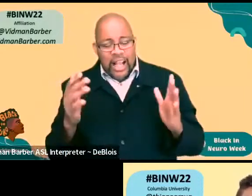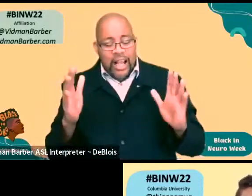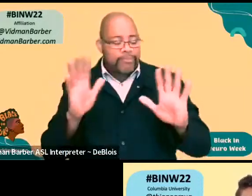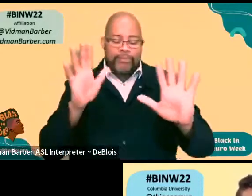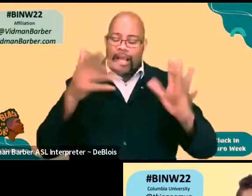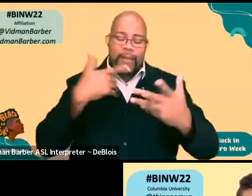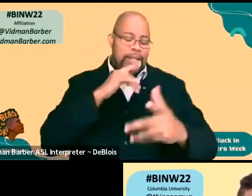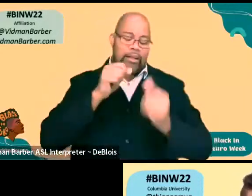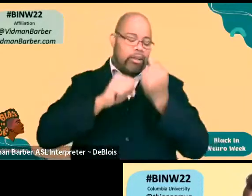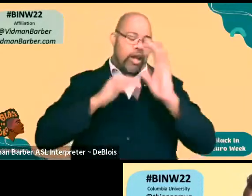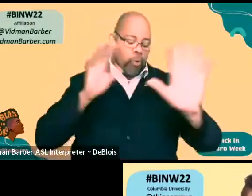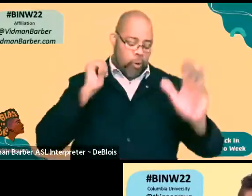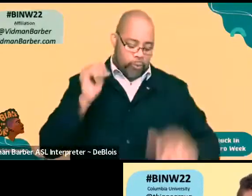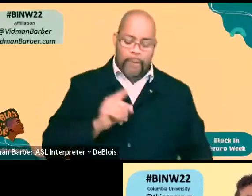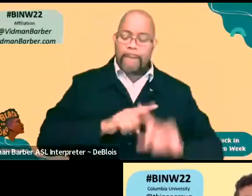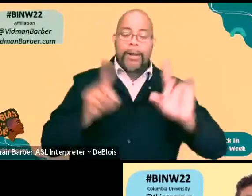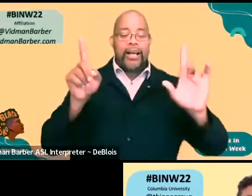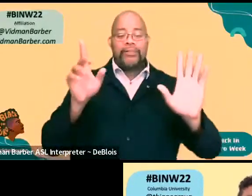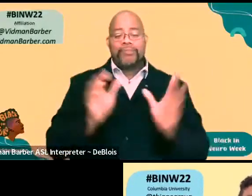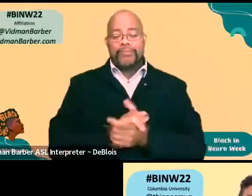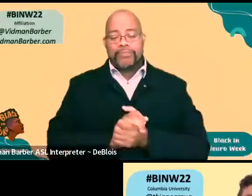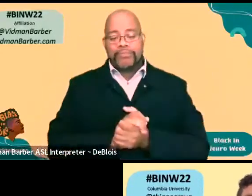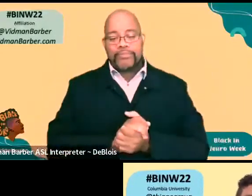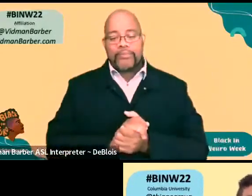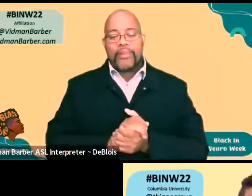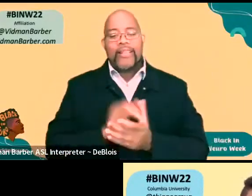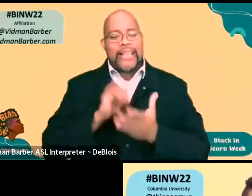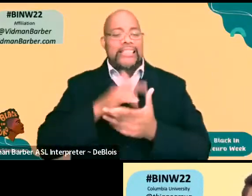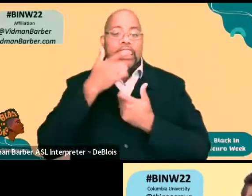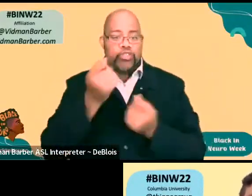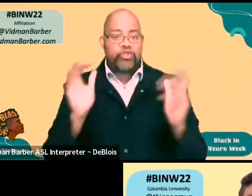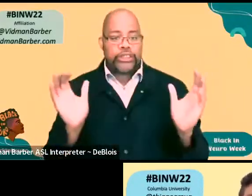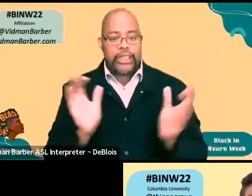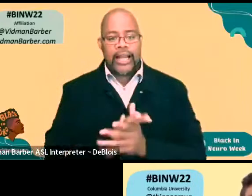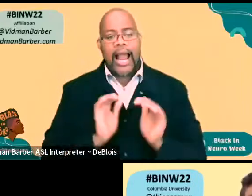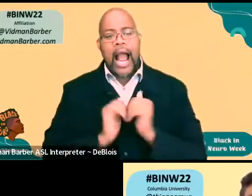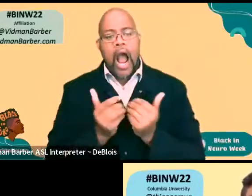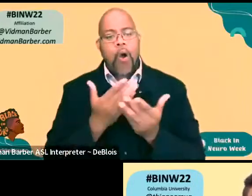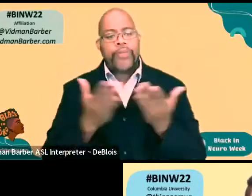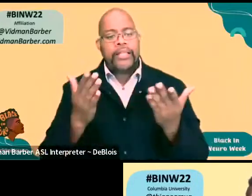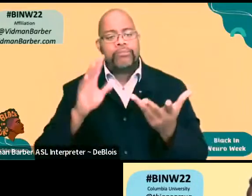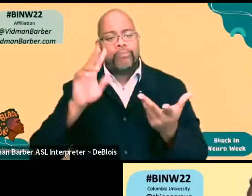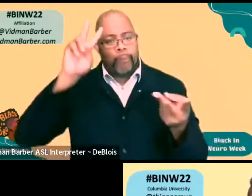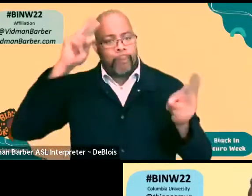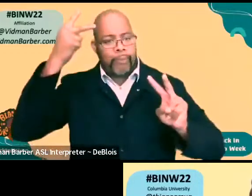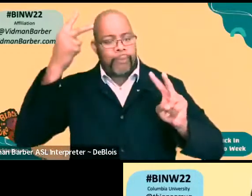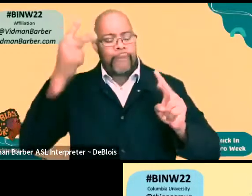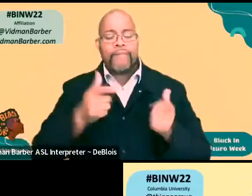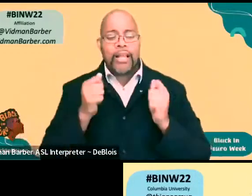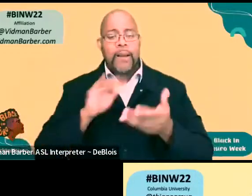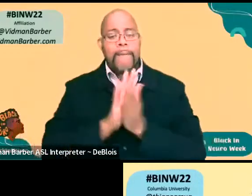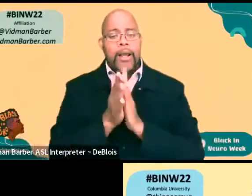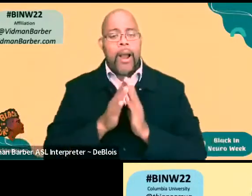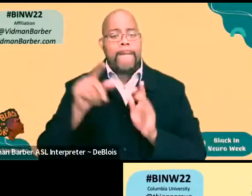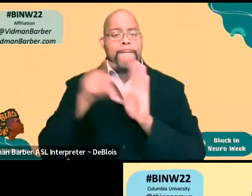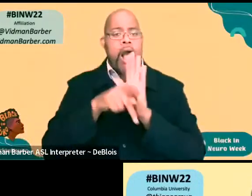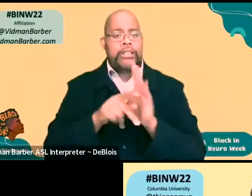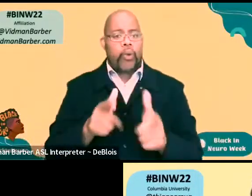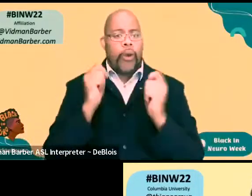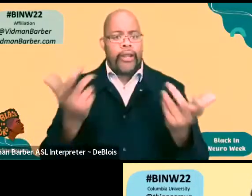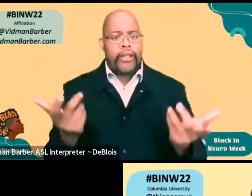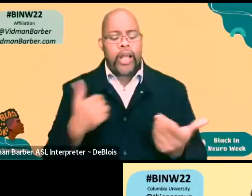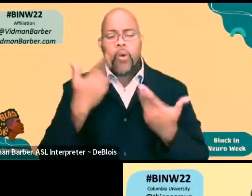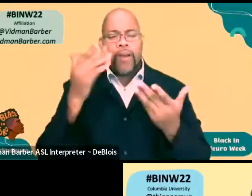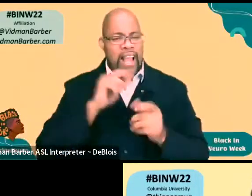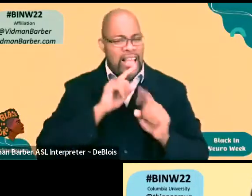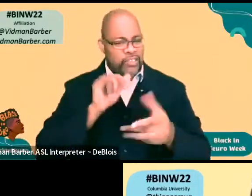let me not. But yeah, it's kind of interesting how things get misinterpreted so quickly and become policy quickly. So I don't know